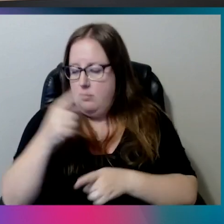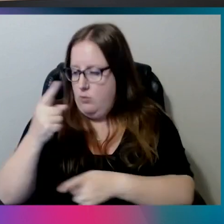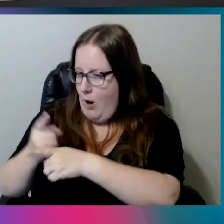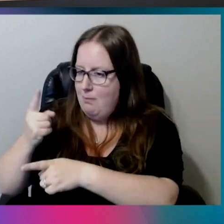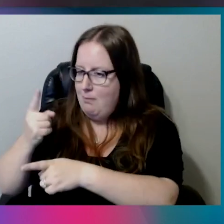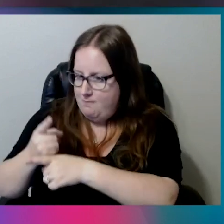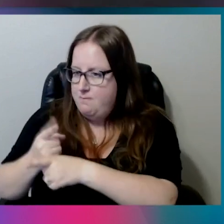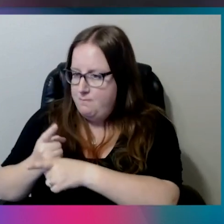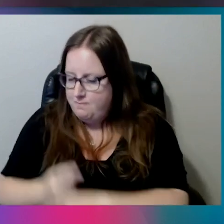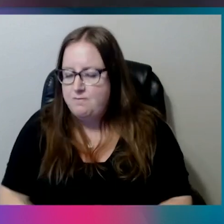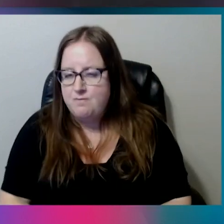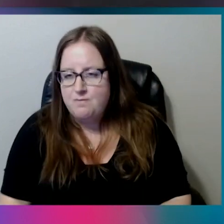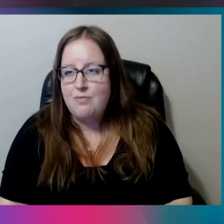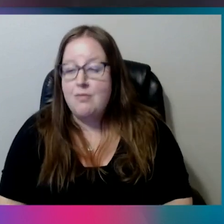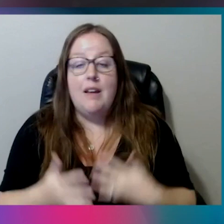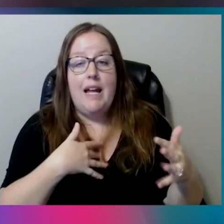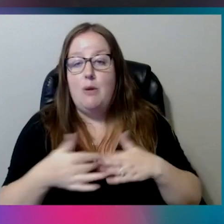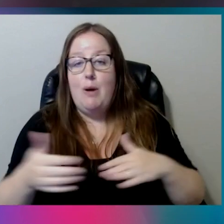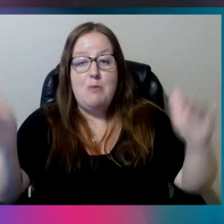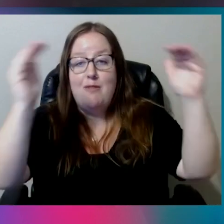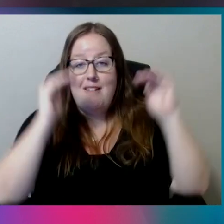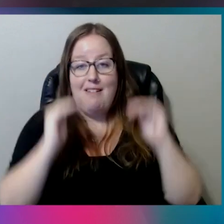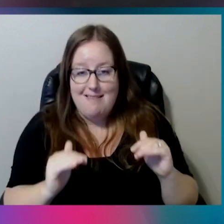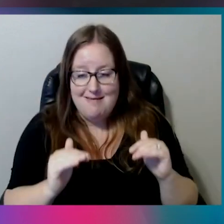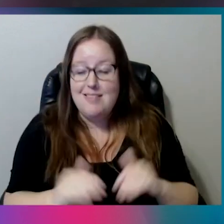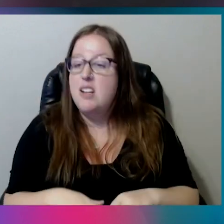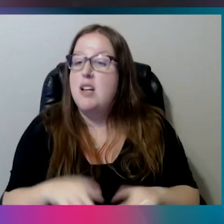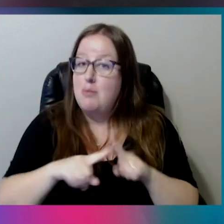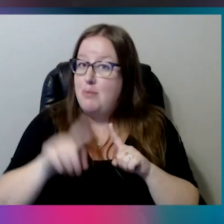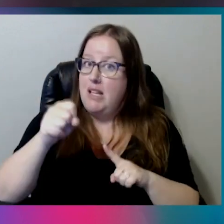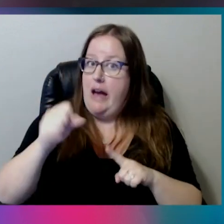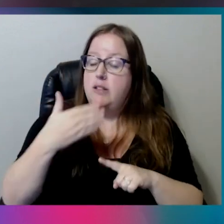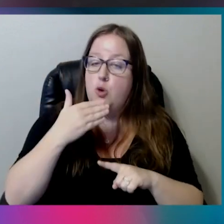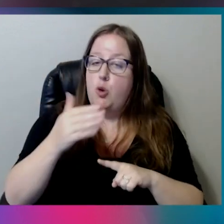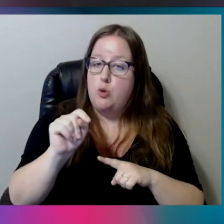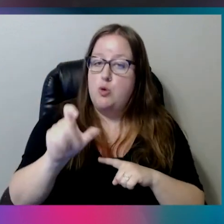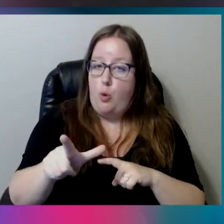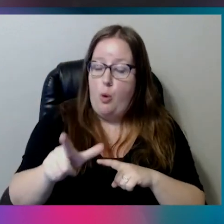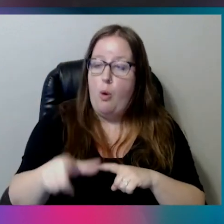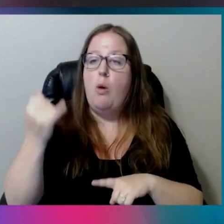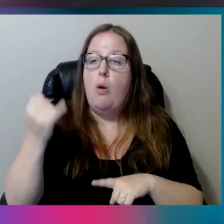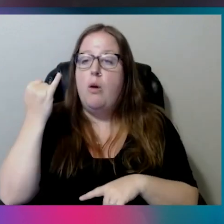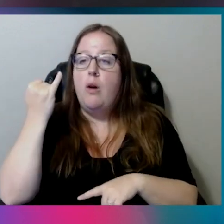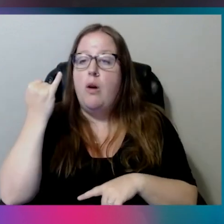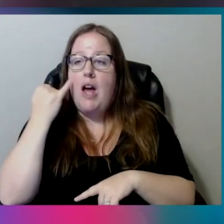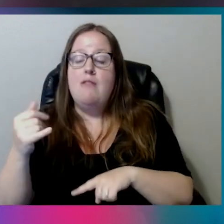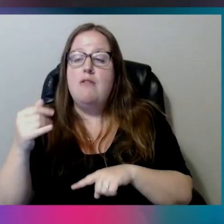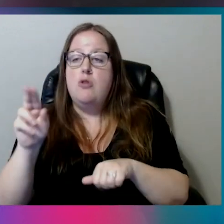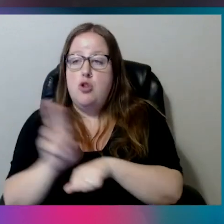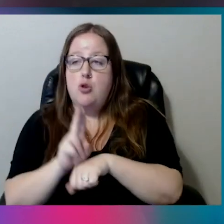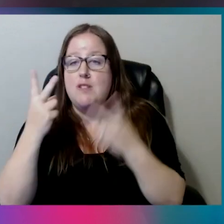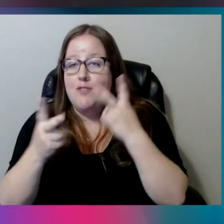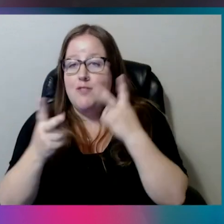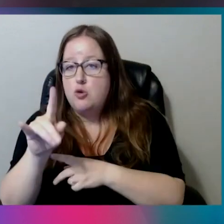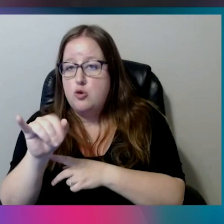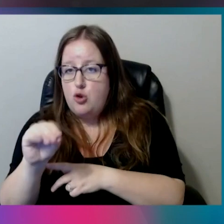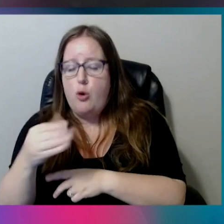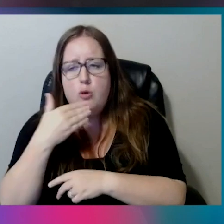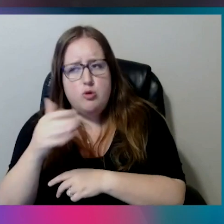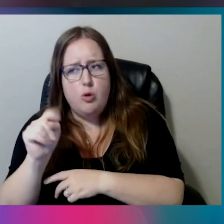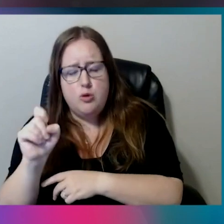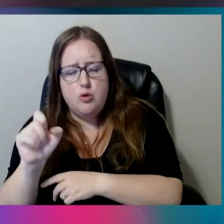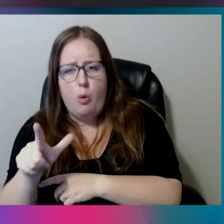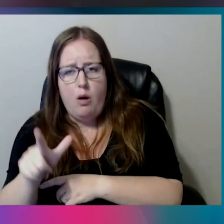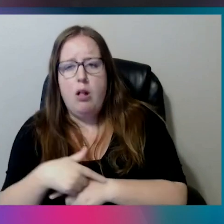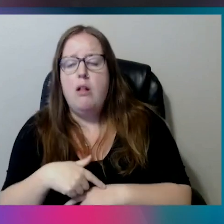Anyway, moving on. Moving on. No, but this is a great tool. If you can't make use of Visual Studio, this is a great toolkit to get into. And one of the things I love that